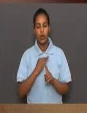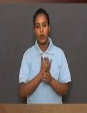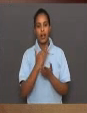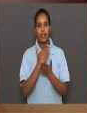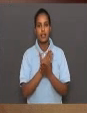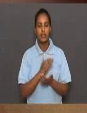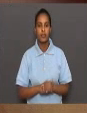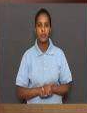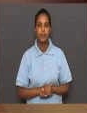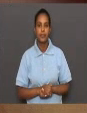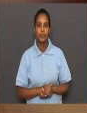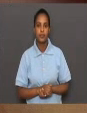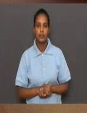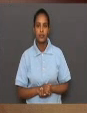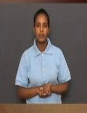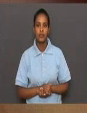Let's get back to our lesson.